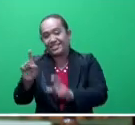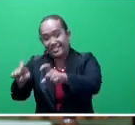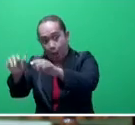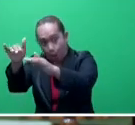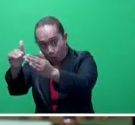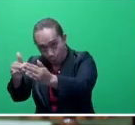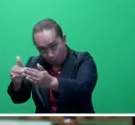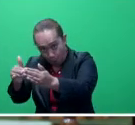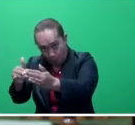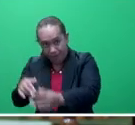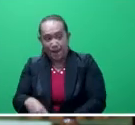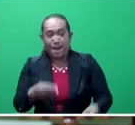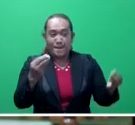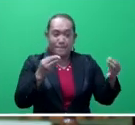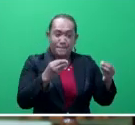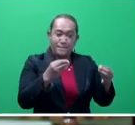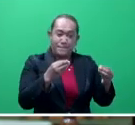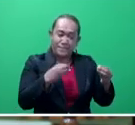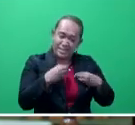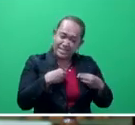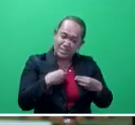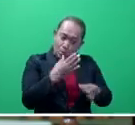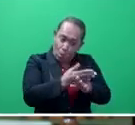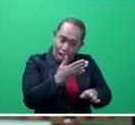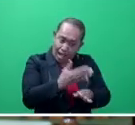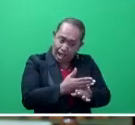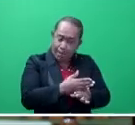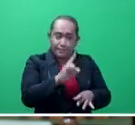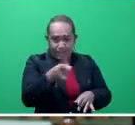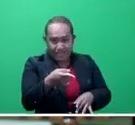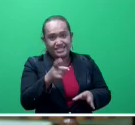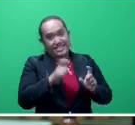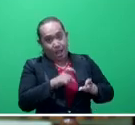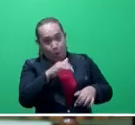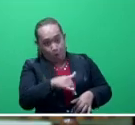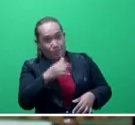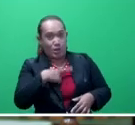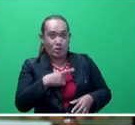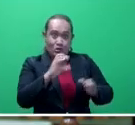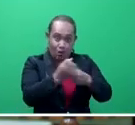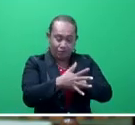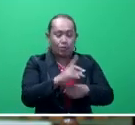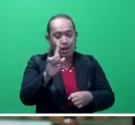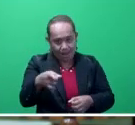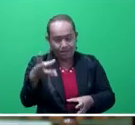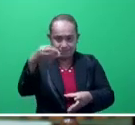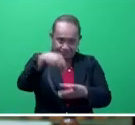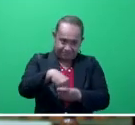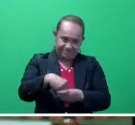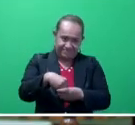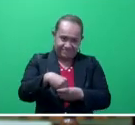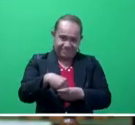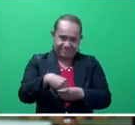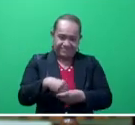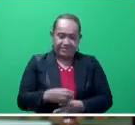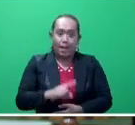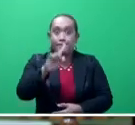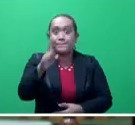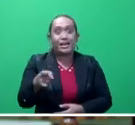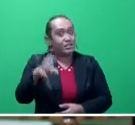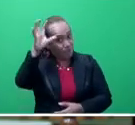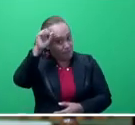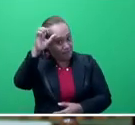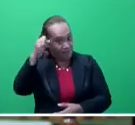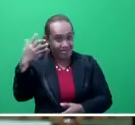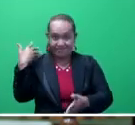not benefit from any social welfare payments, education allowances, any other government-funded assistance, or withdrawals from